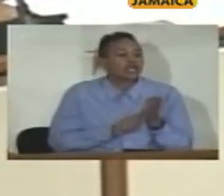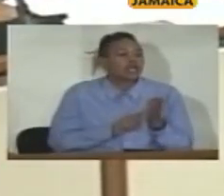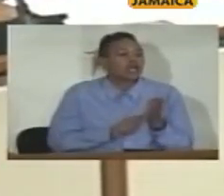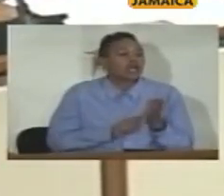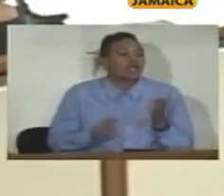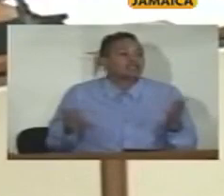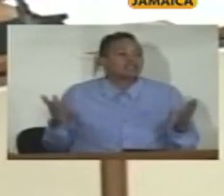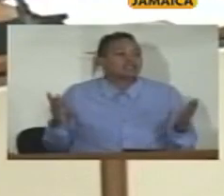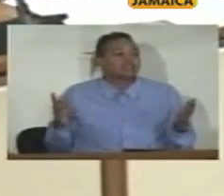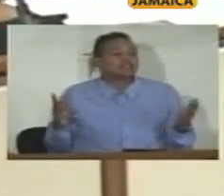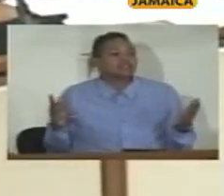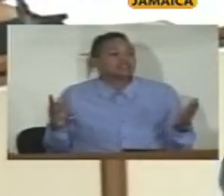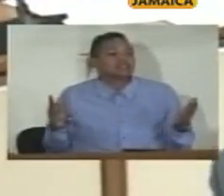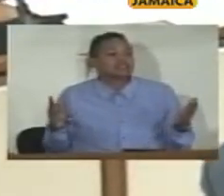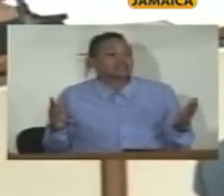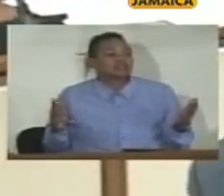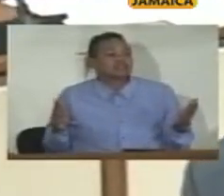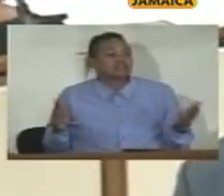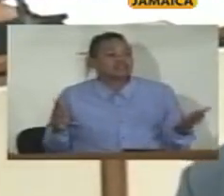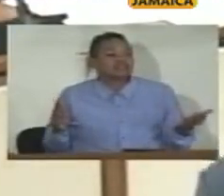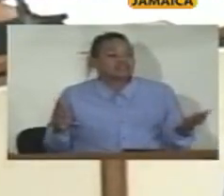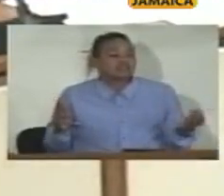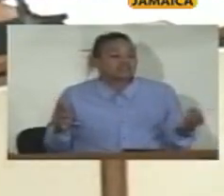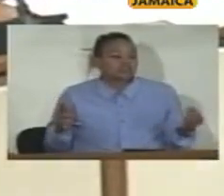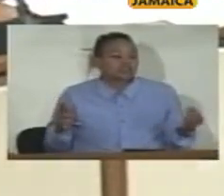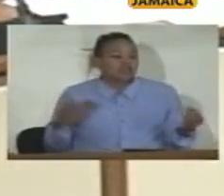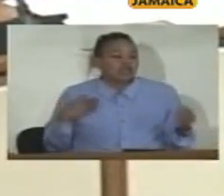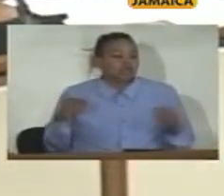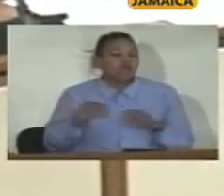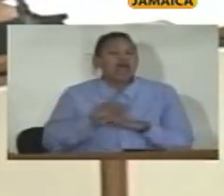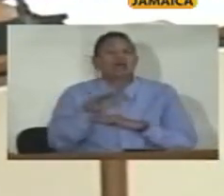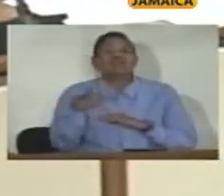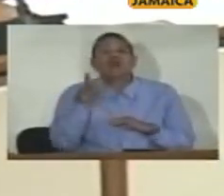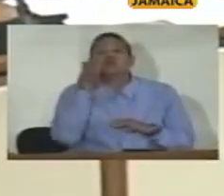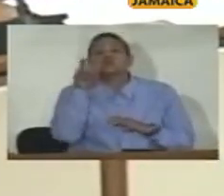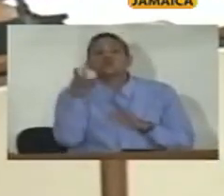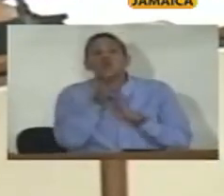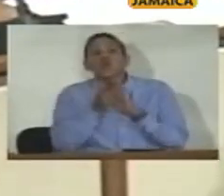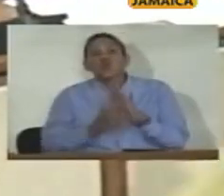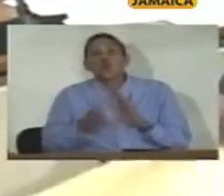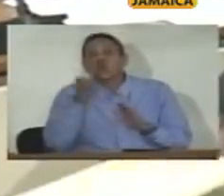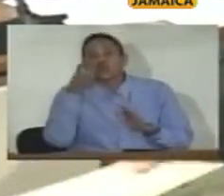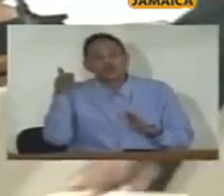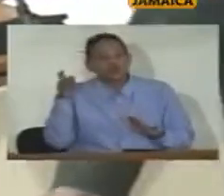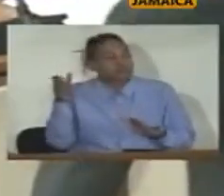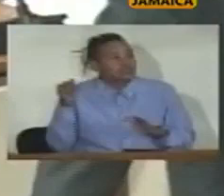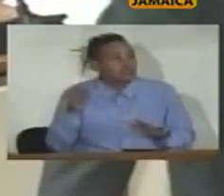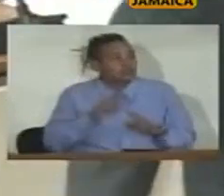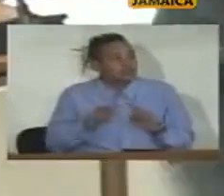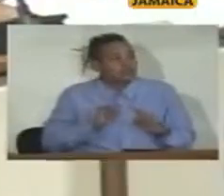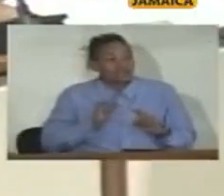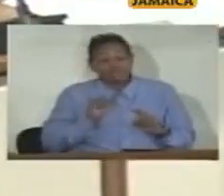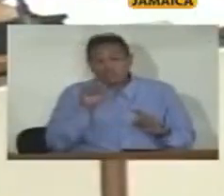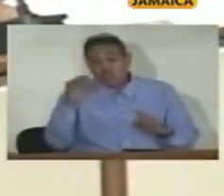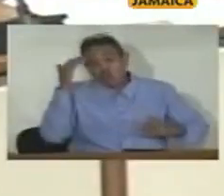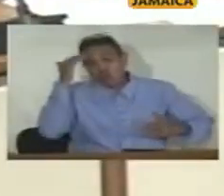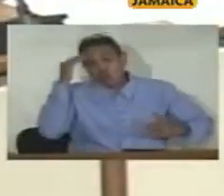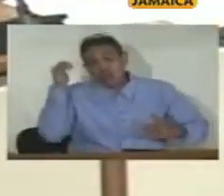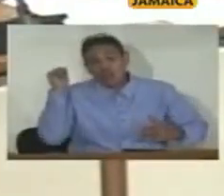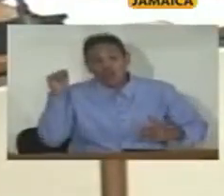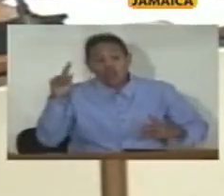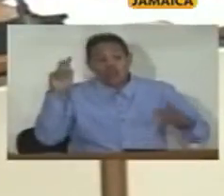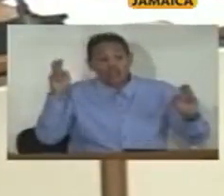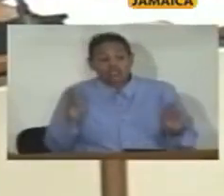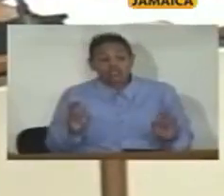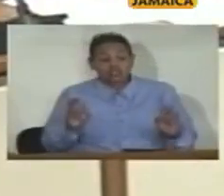I will advise you as to exactly what the state of play is. But I am not aware that every issue